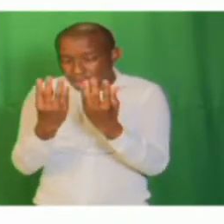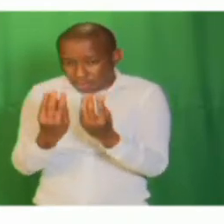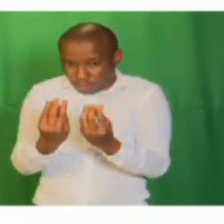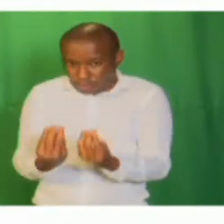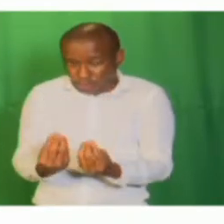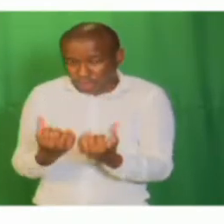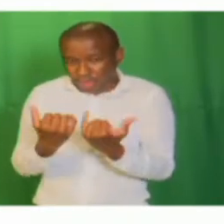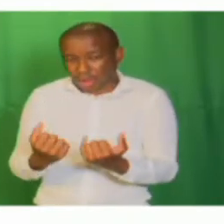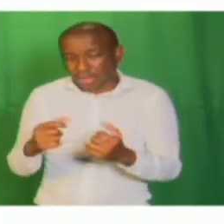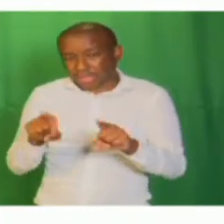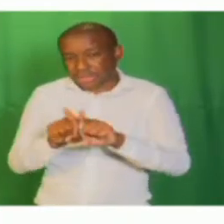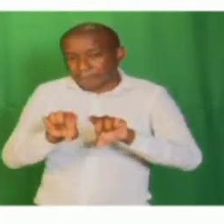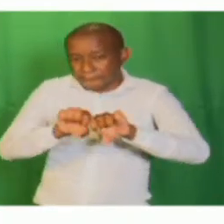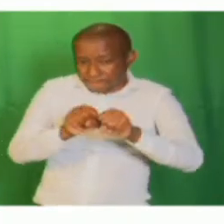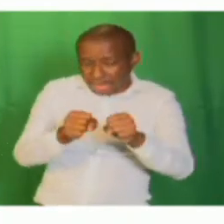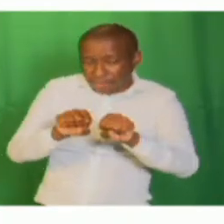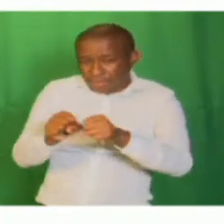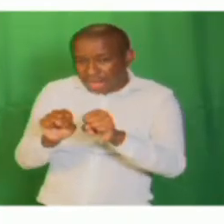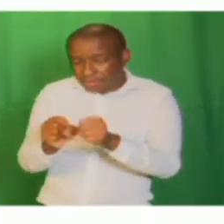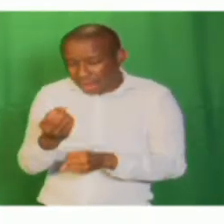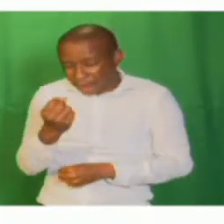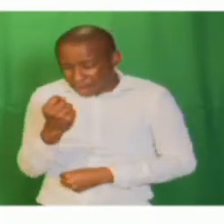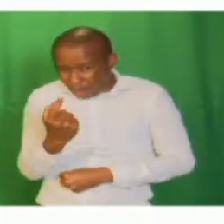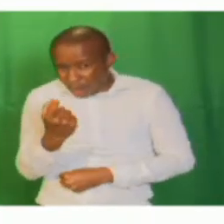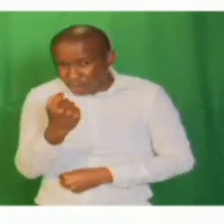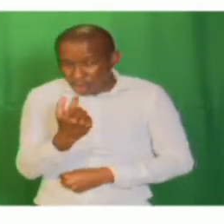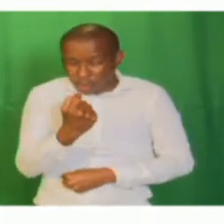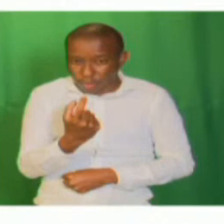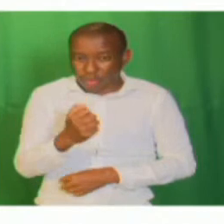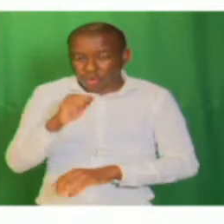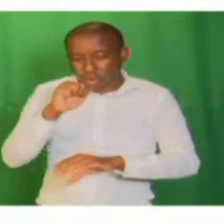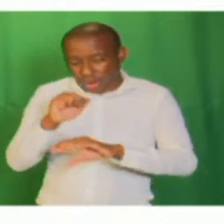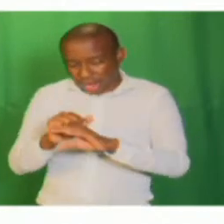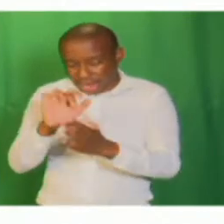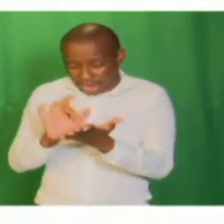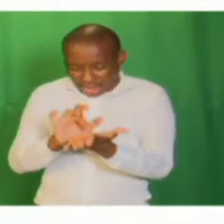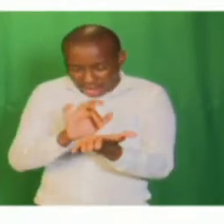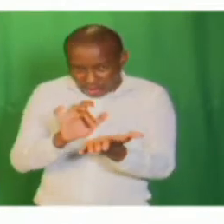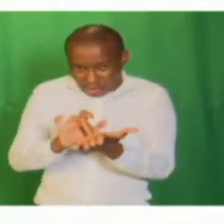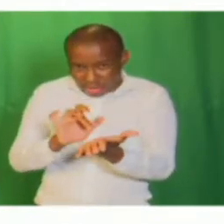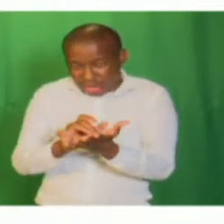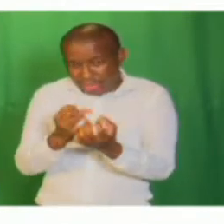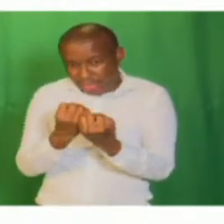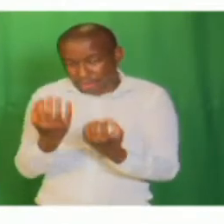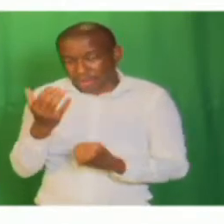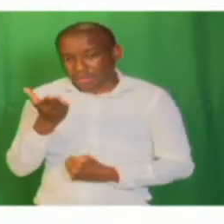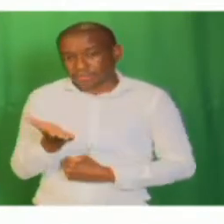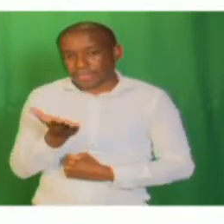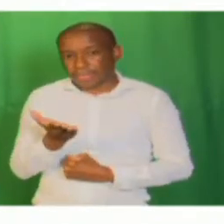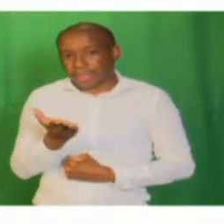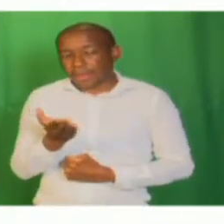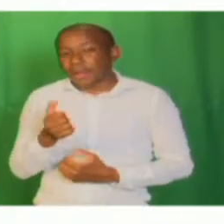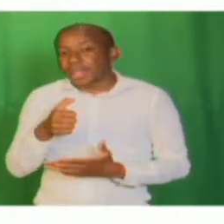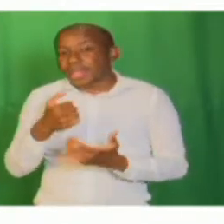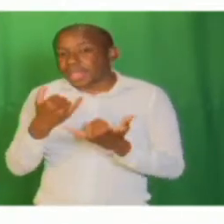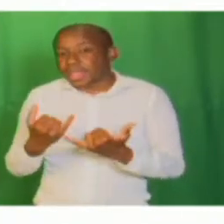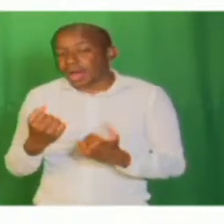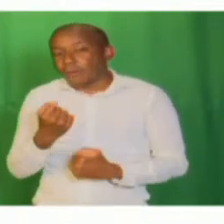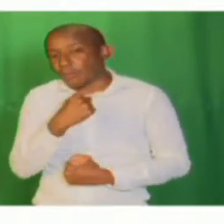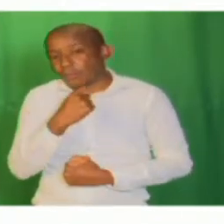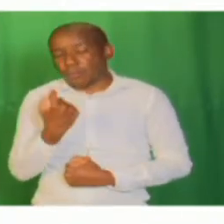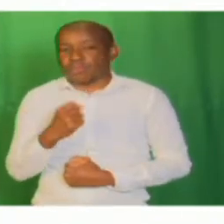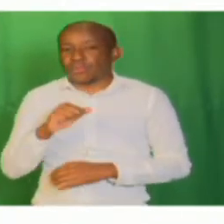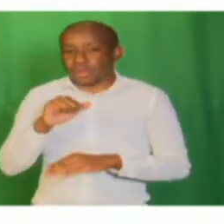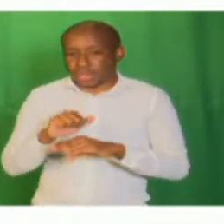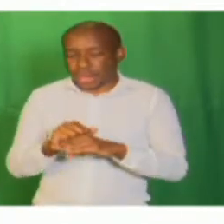We break down the numbers into smaller numbers so that we can be able to calculate them. For simpler calculation, we need to break the numbers